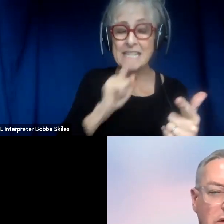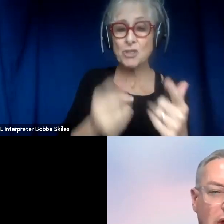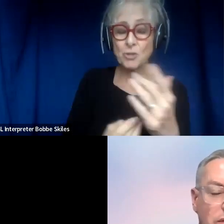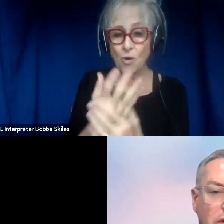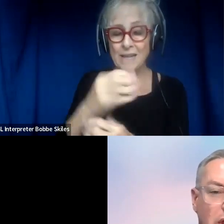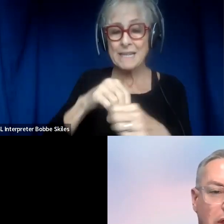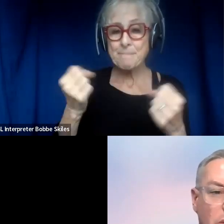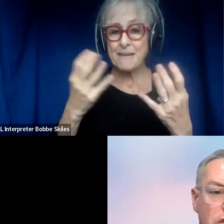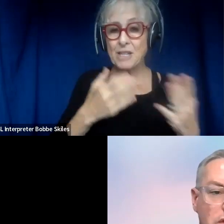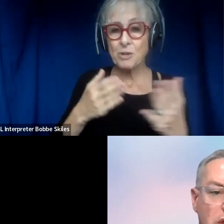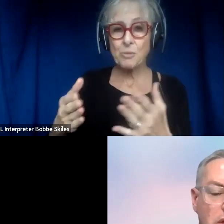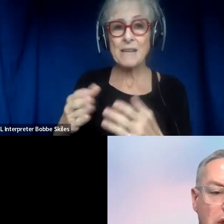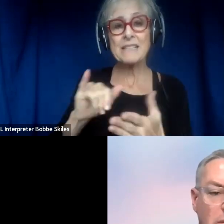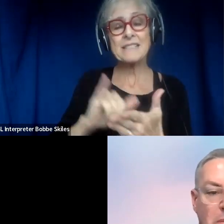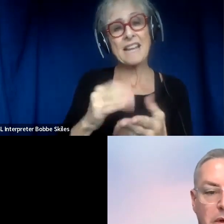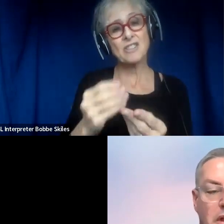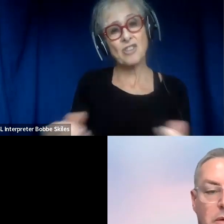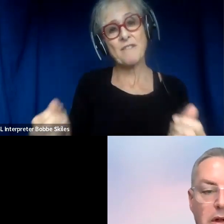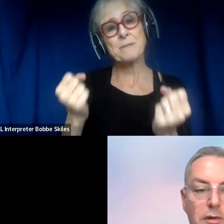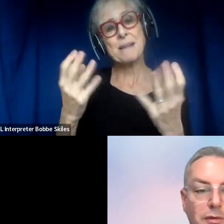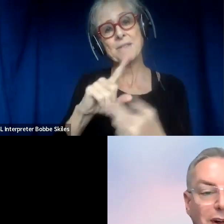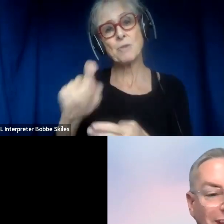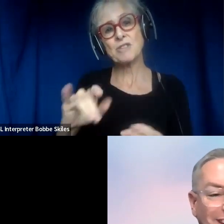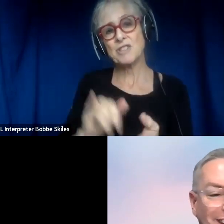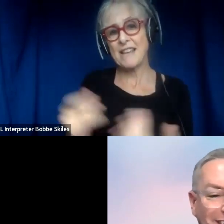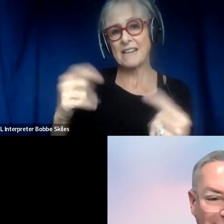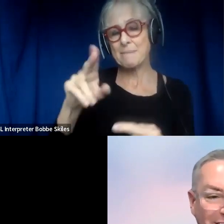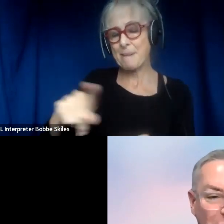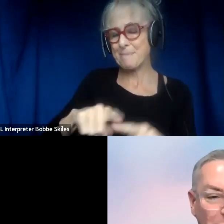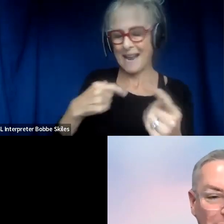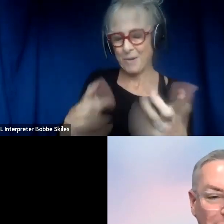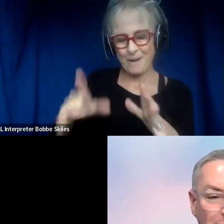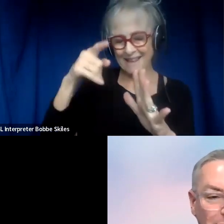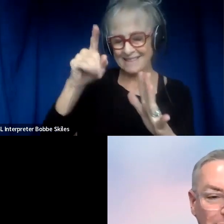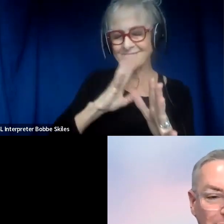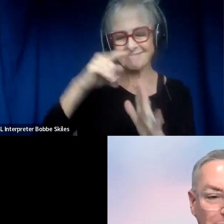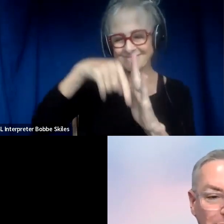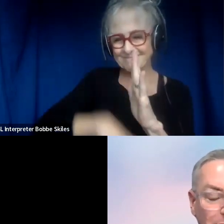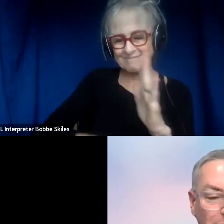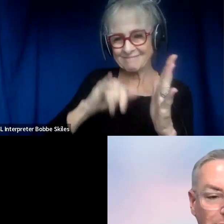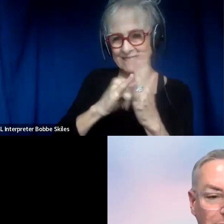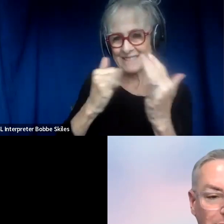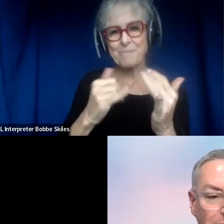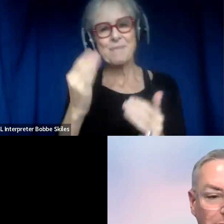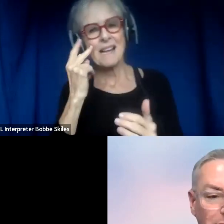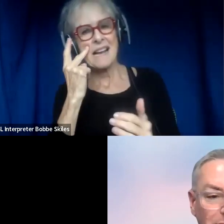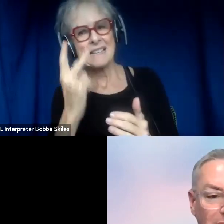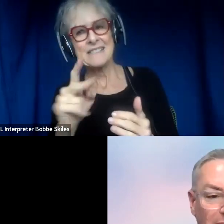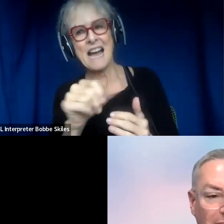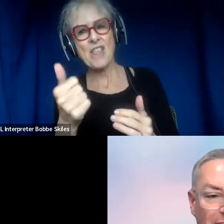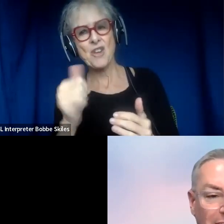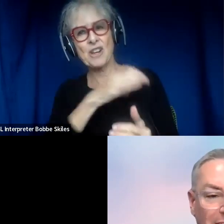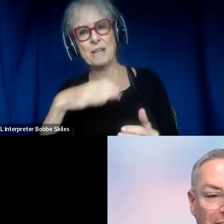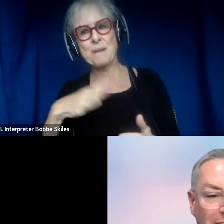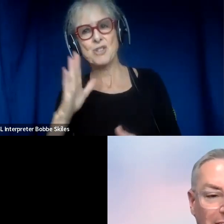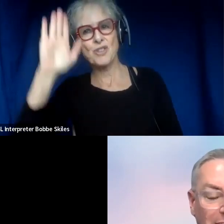ways, it solves a lot of the questions that come up, but I don't want to go too far into that. Okay, I see my other commissioners have their hand up, so